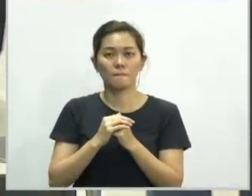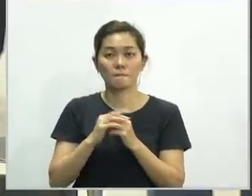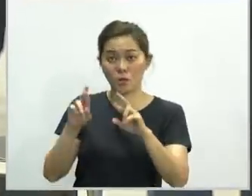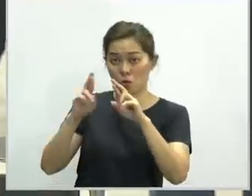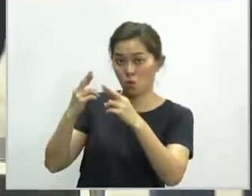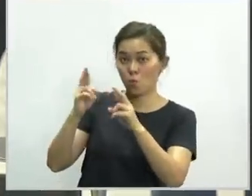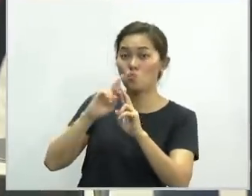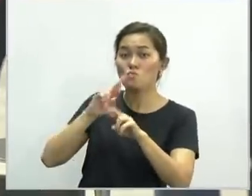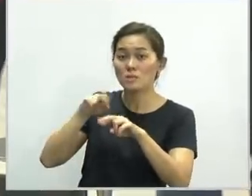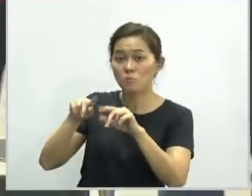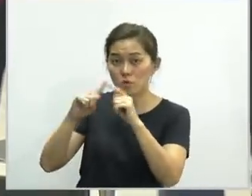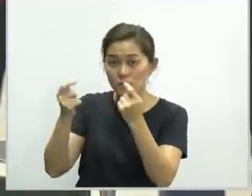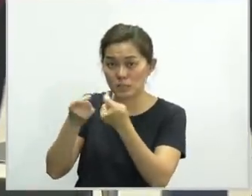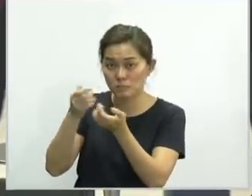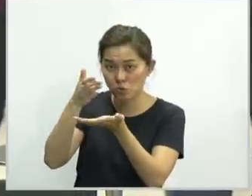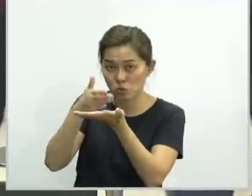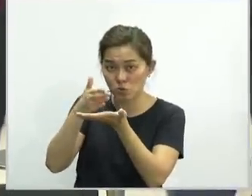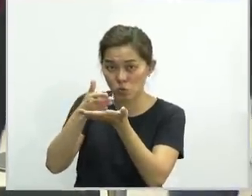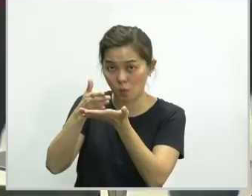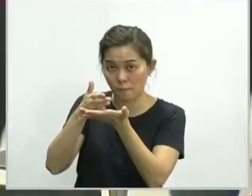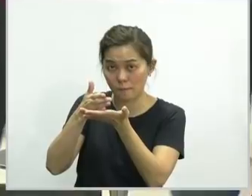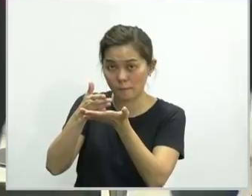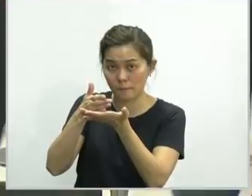Response team, can you stop?